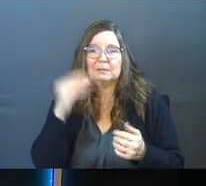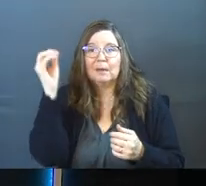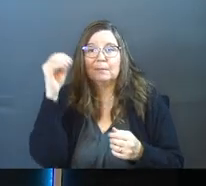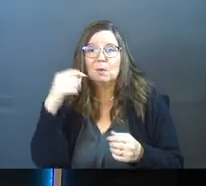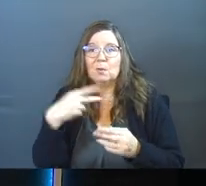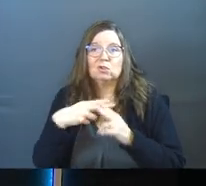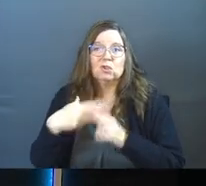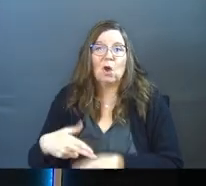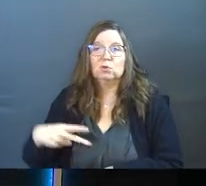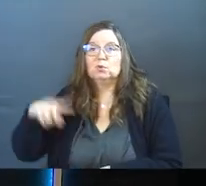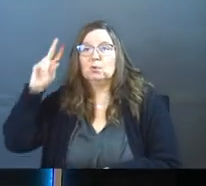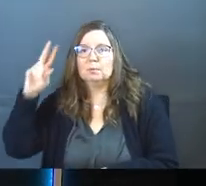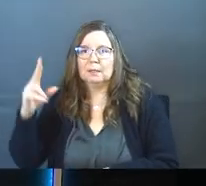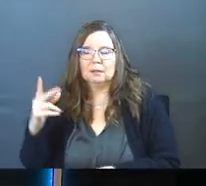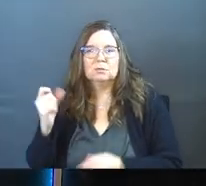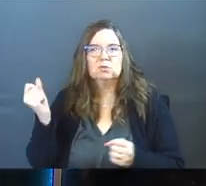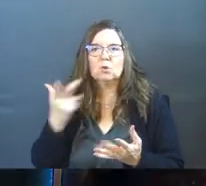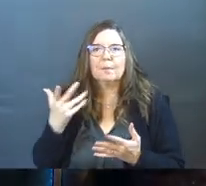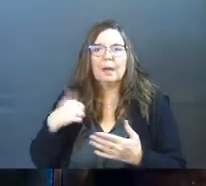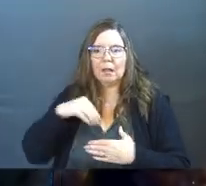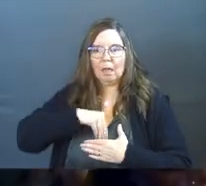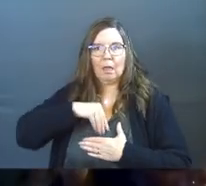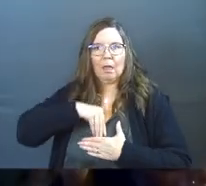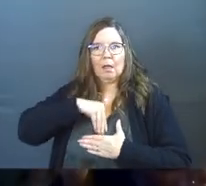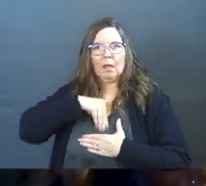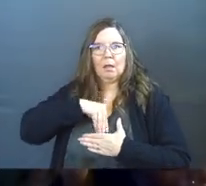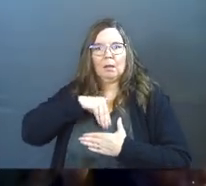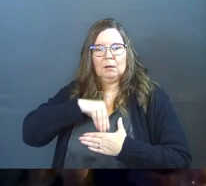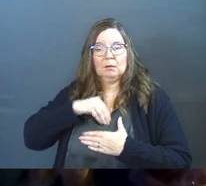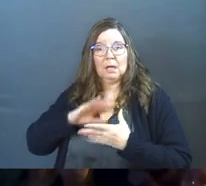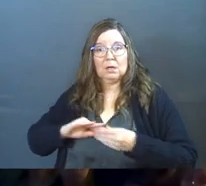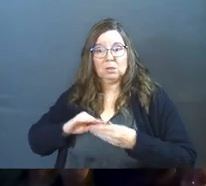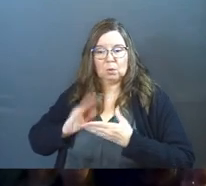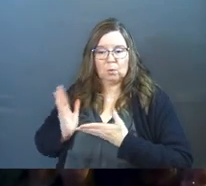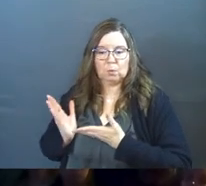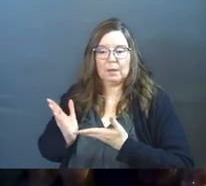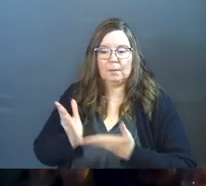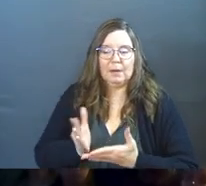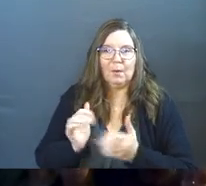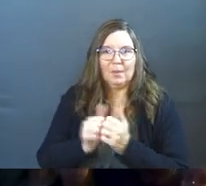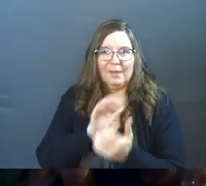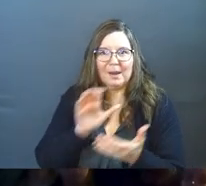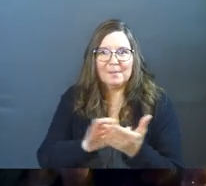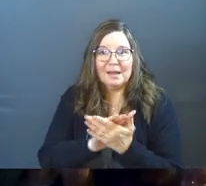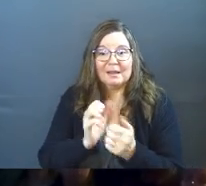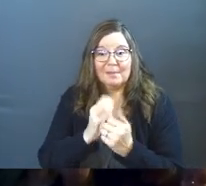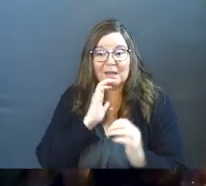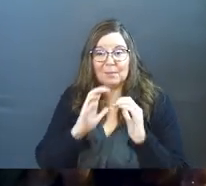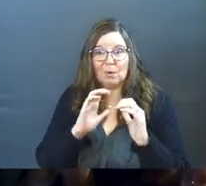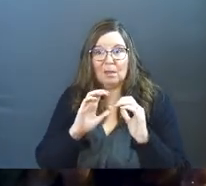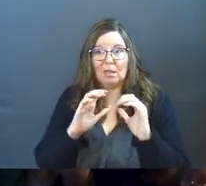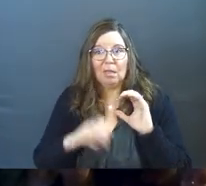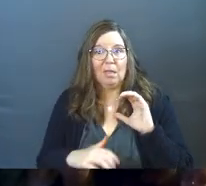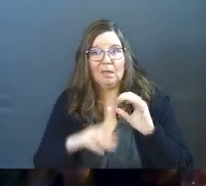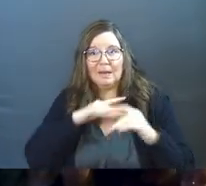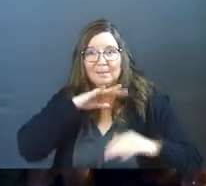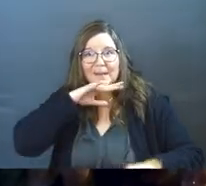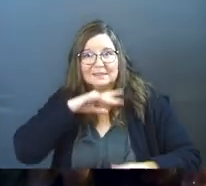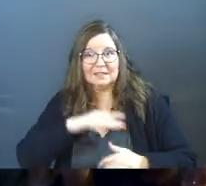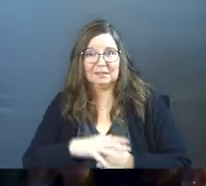stupid into our marriage. We take so much in our story into our marriages that can make our communication